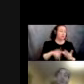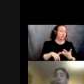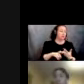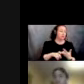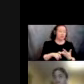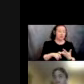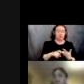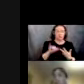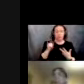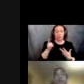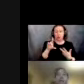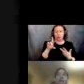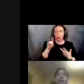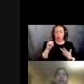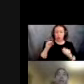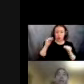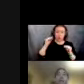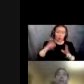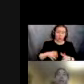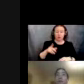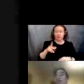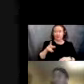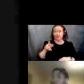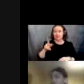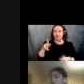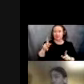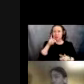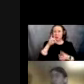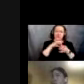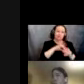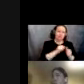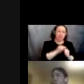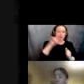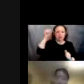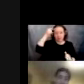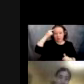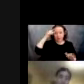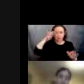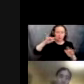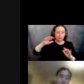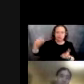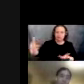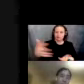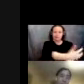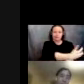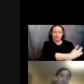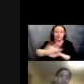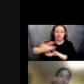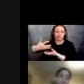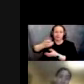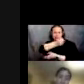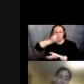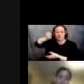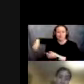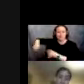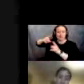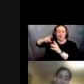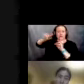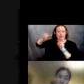judo instructors, people who had ties to the Japanese government were rounded up and sent to camps in New